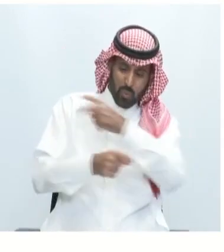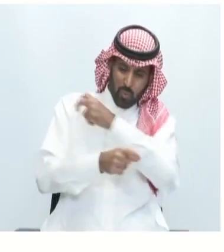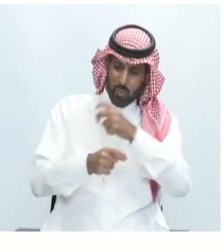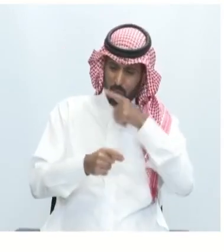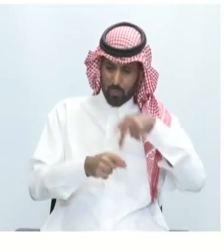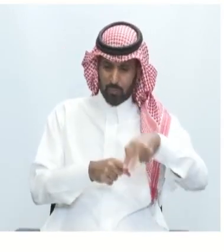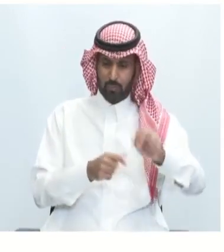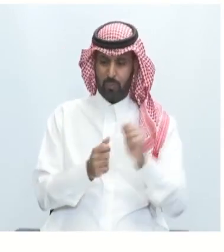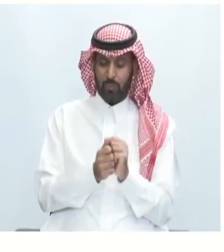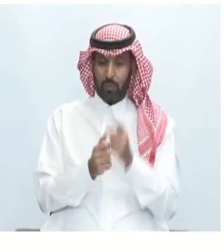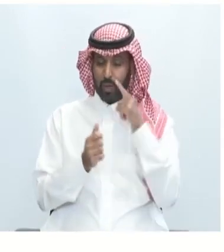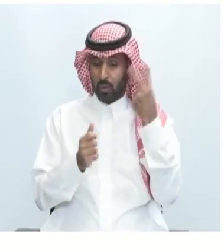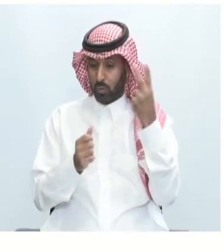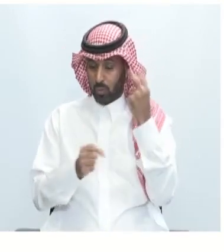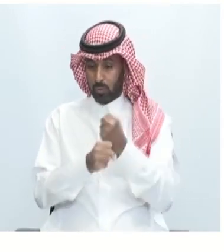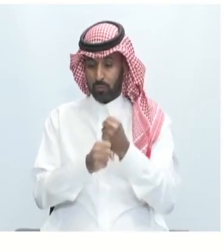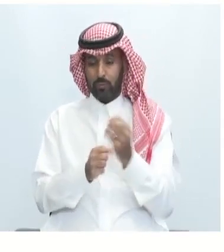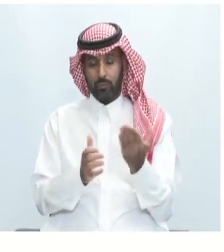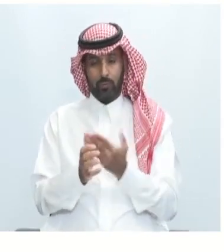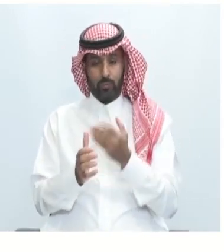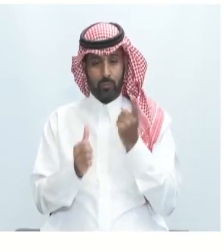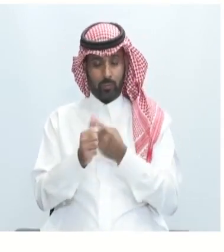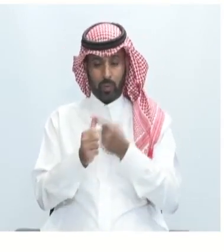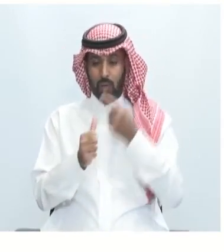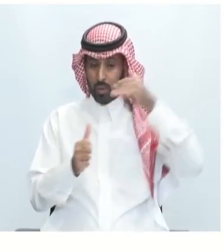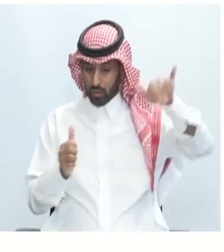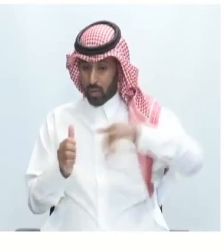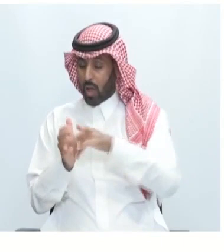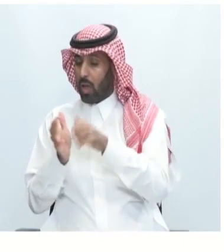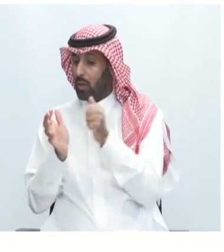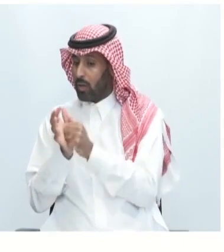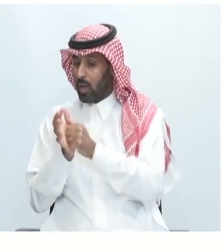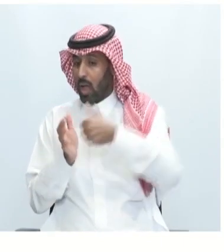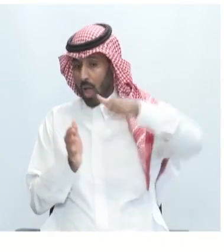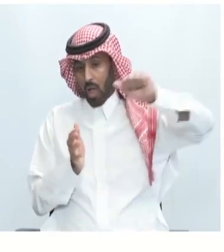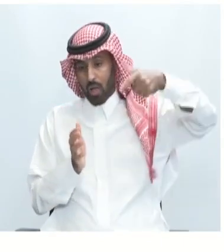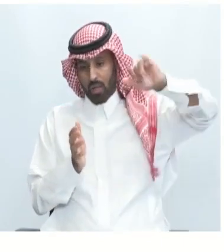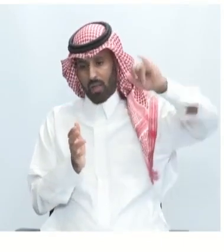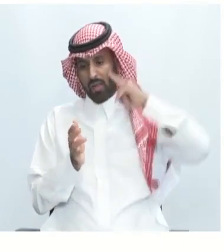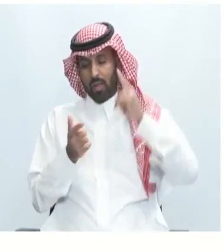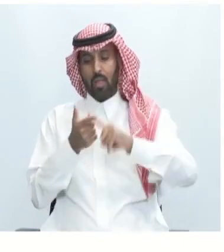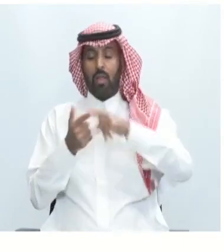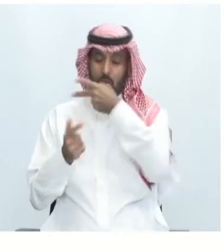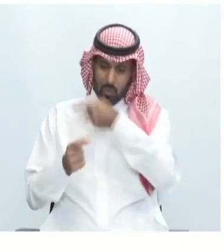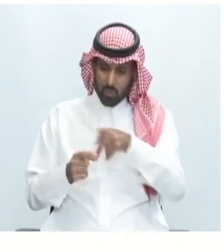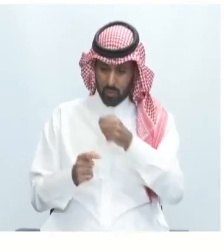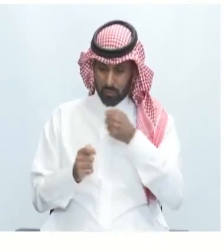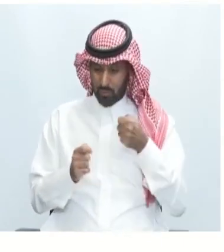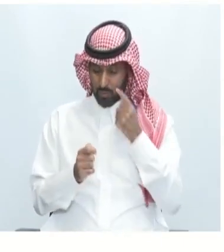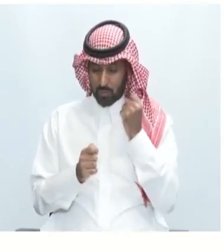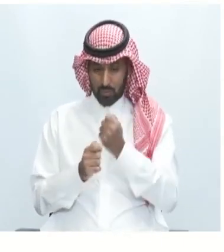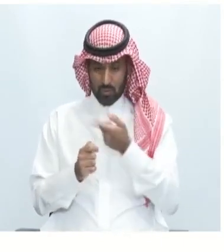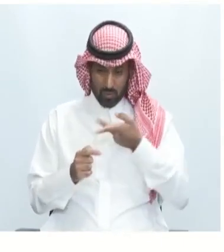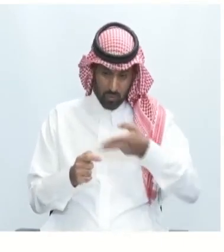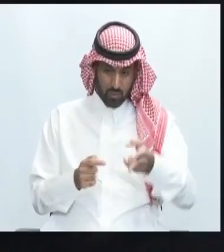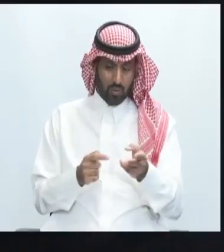robbers left. So we have two actions. The first one is Alicia got home, and the second one, robbers had